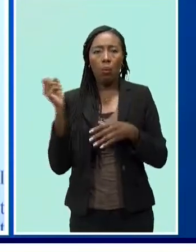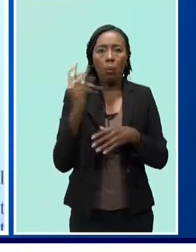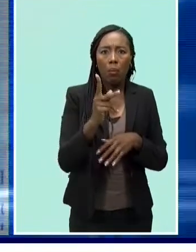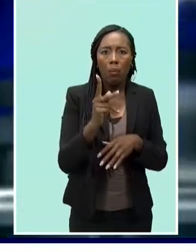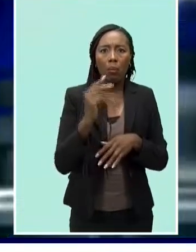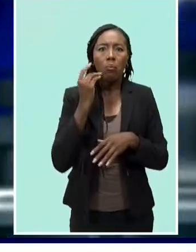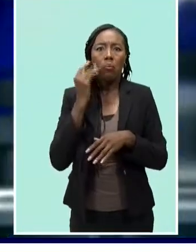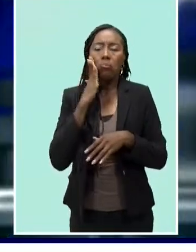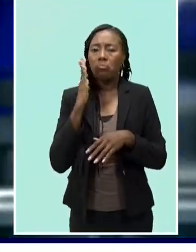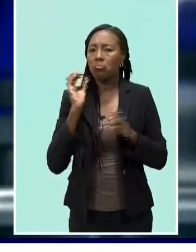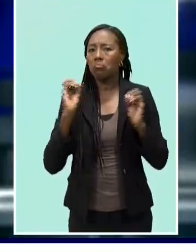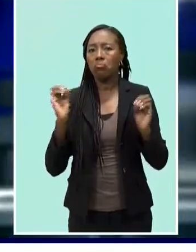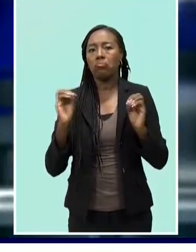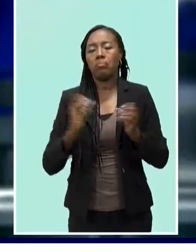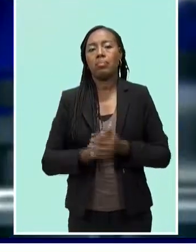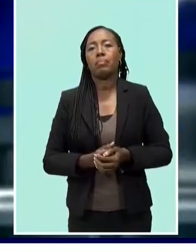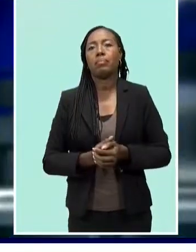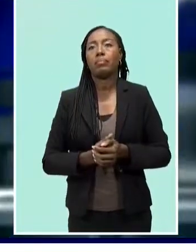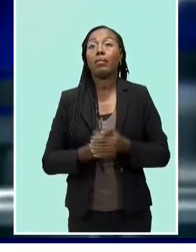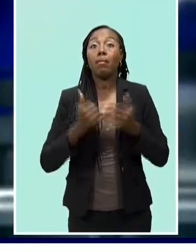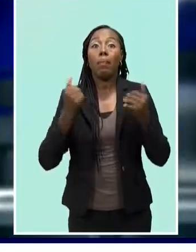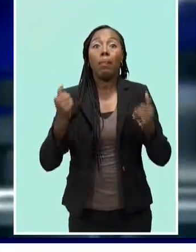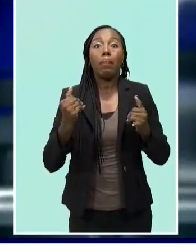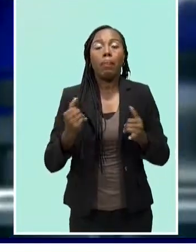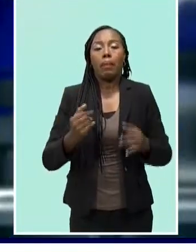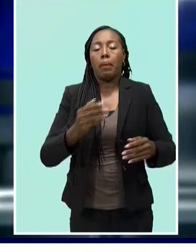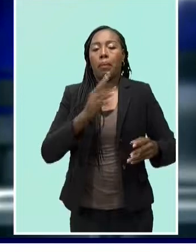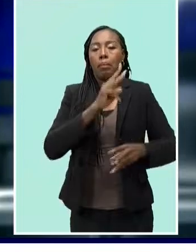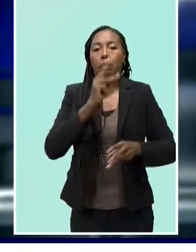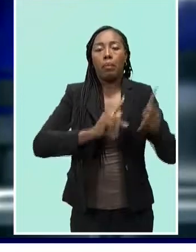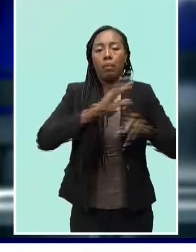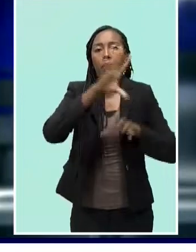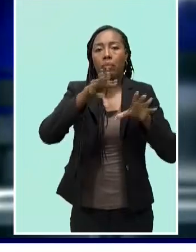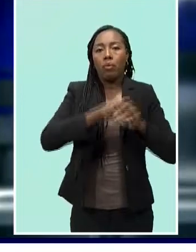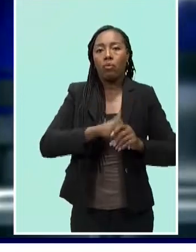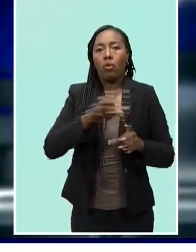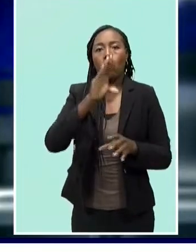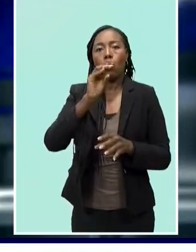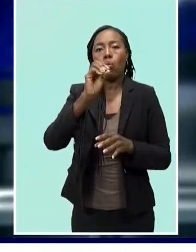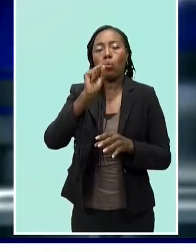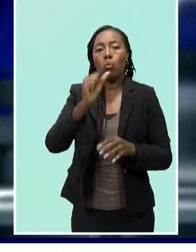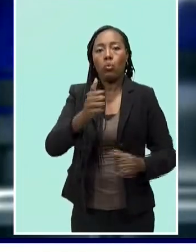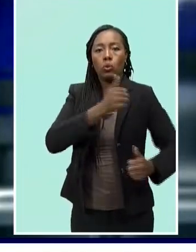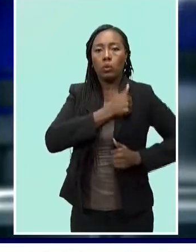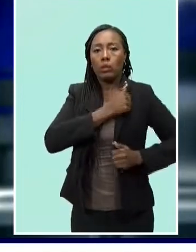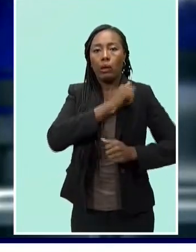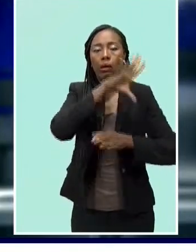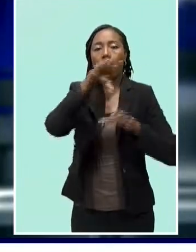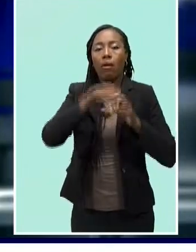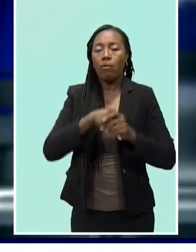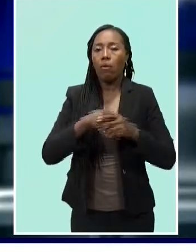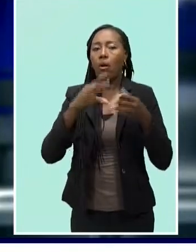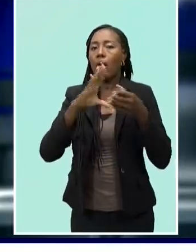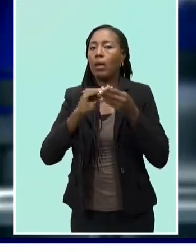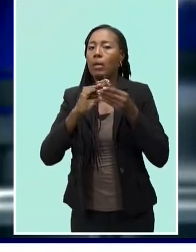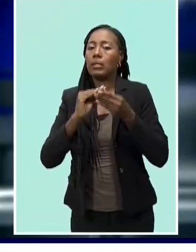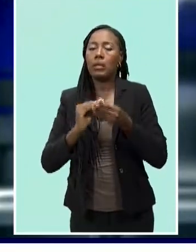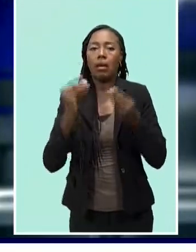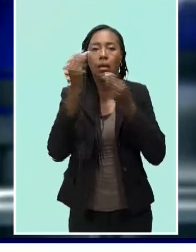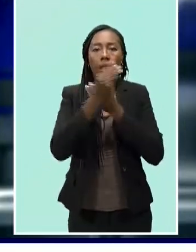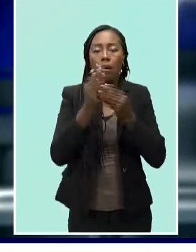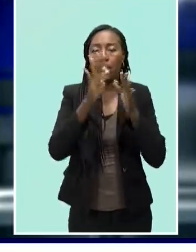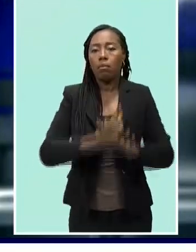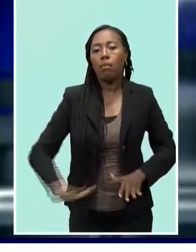shore. Now, members of the Coast Guard are also involved in this search, and Lieutenant Commander Ryan Aline gave an overview of the